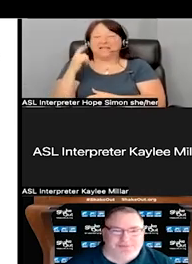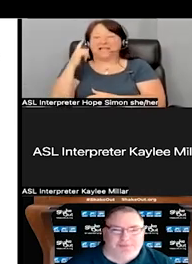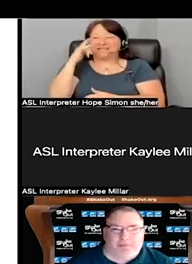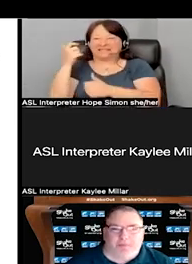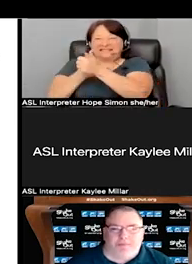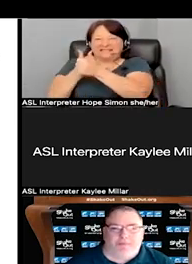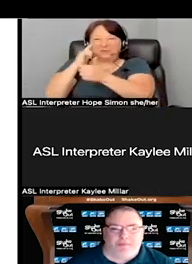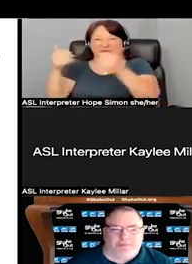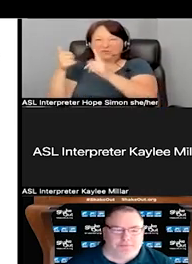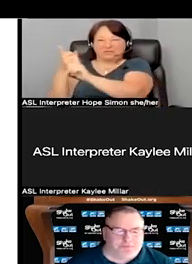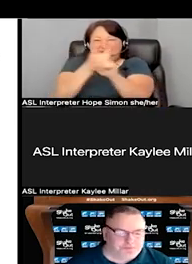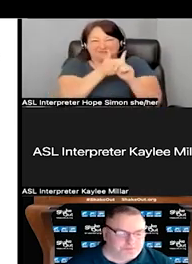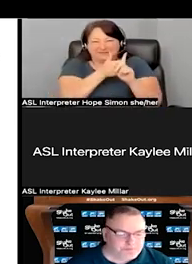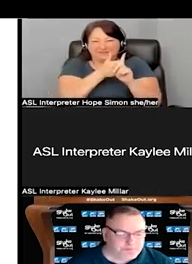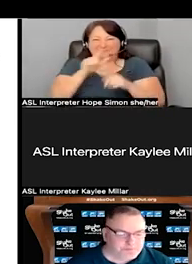yourselves.